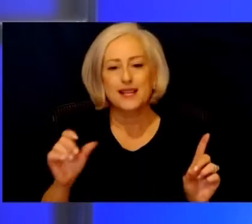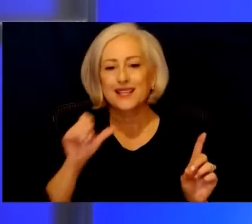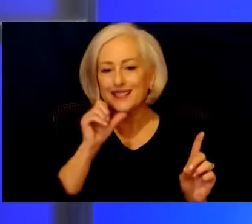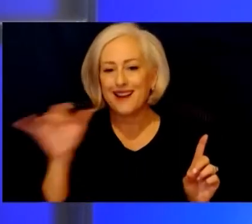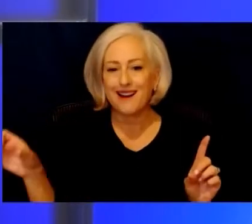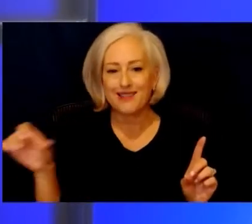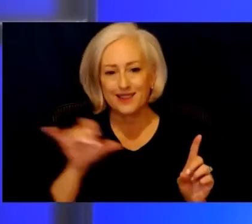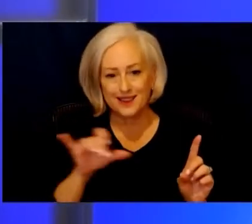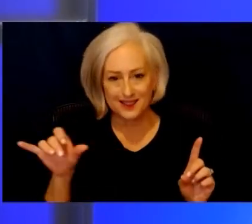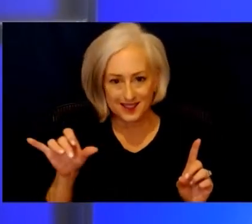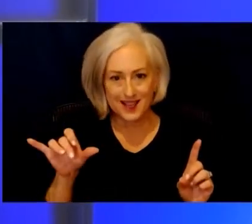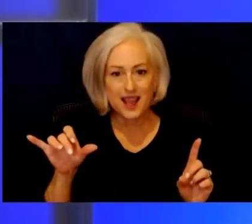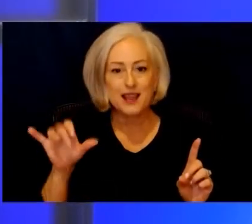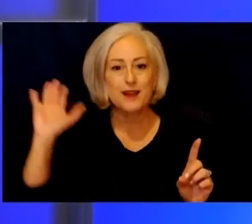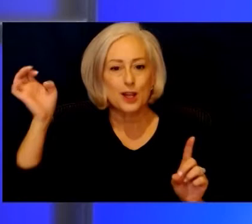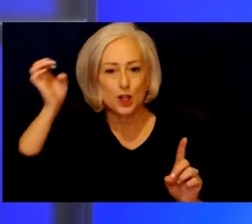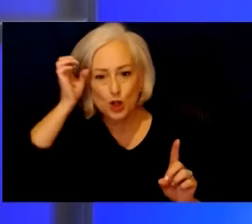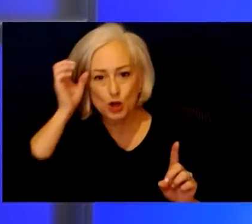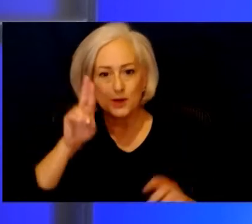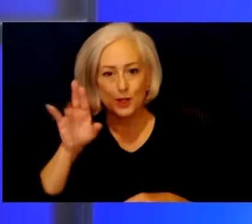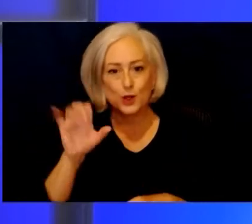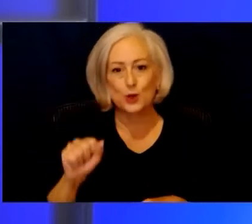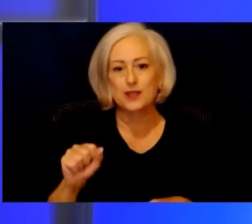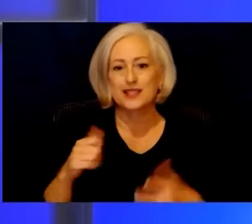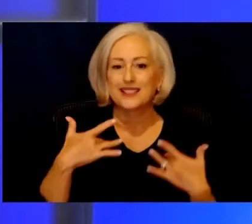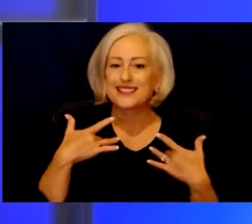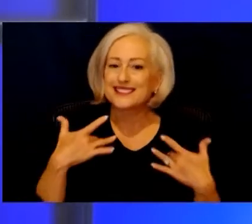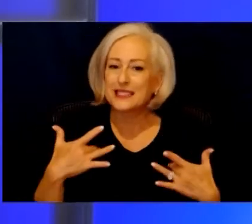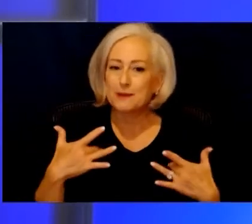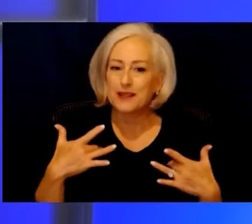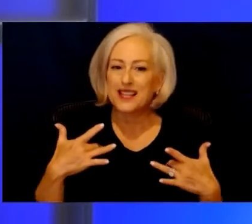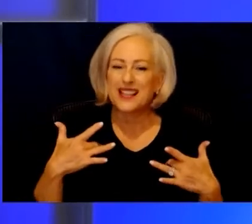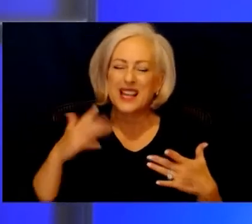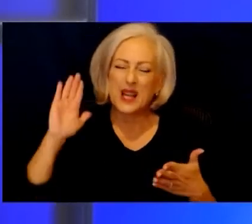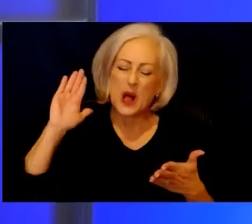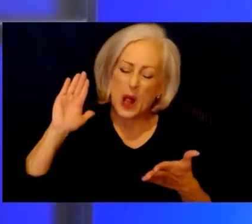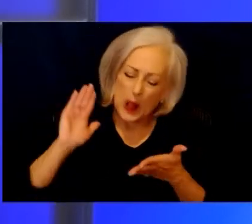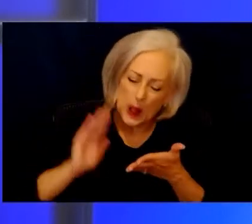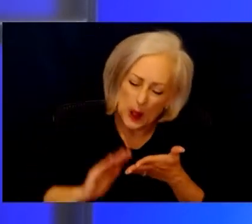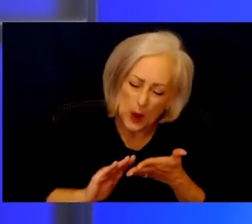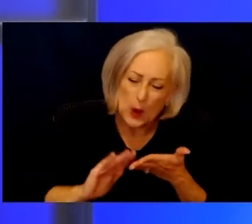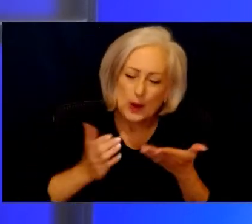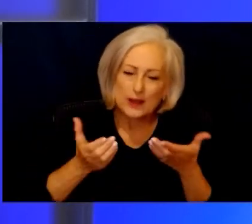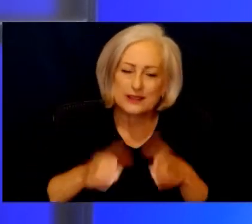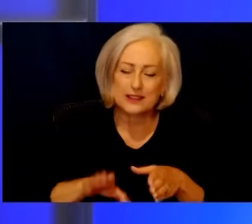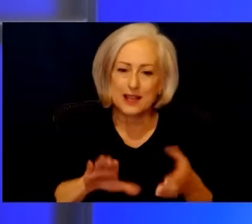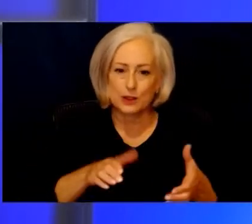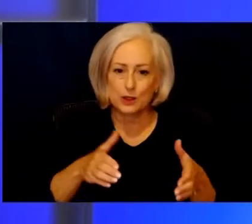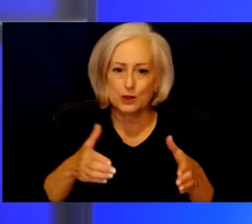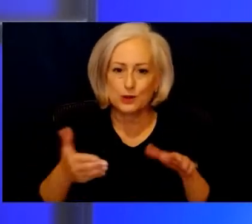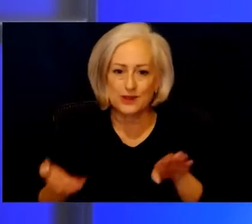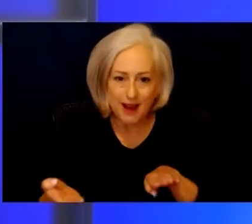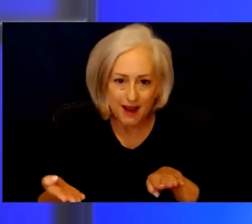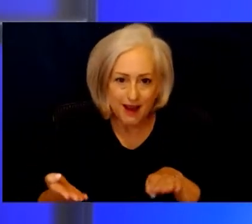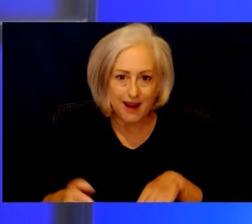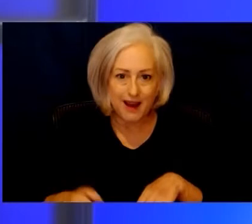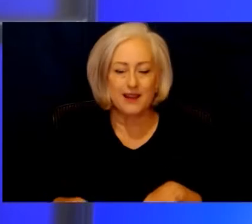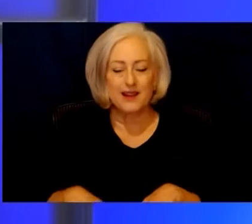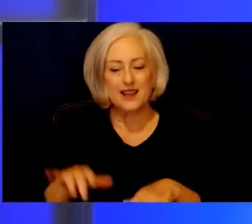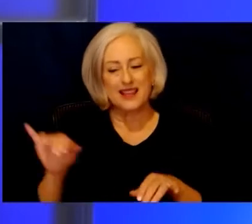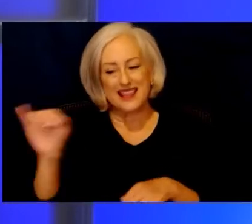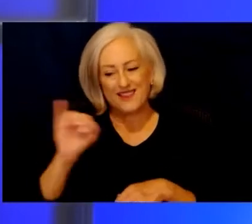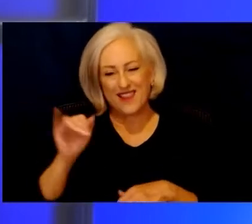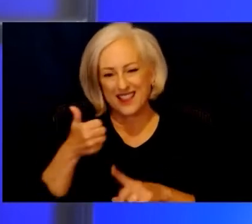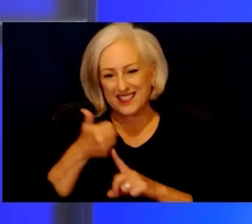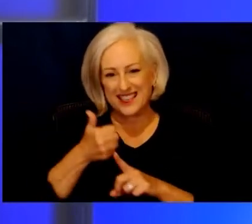US tends to have a very low mortality rate, and the infection is self-limited. Most people are not going to